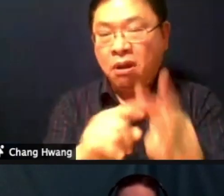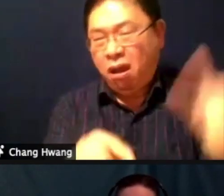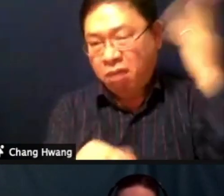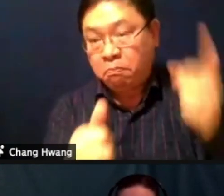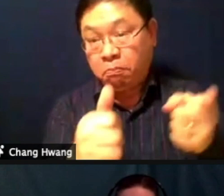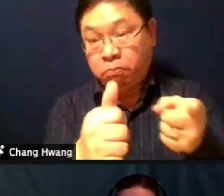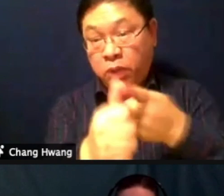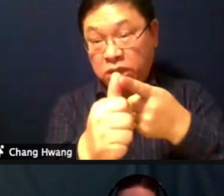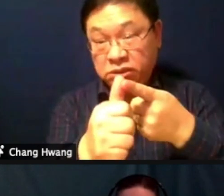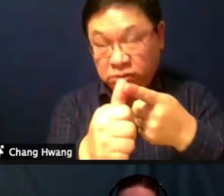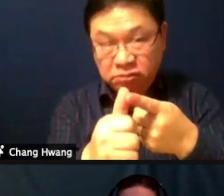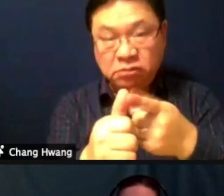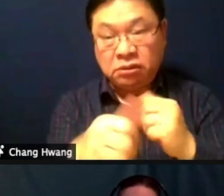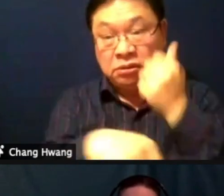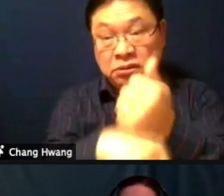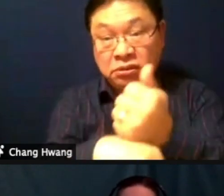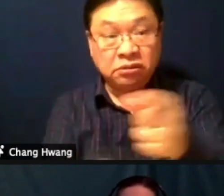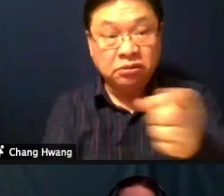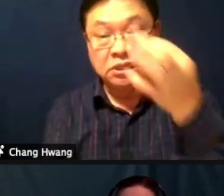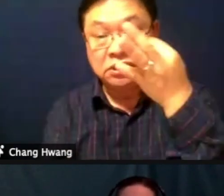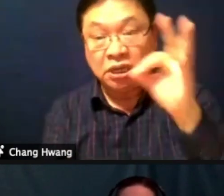at JSW,